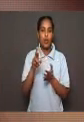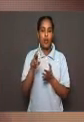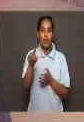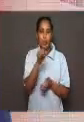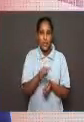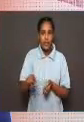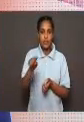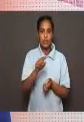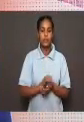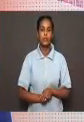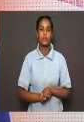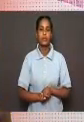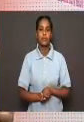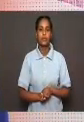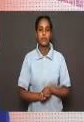orbital.